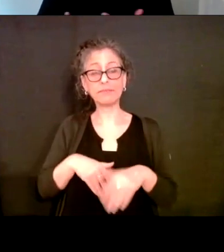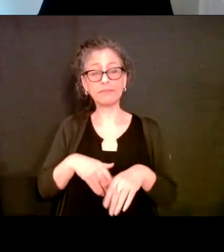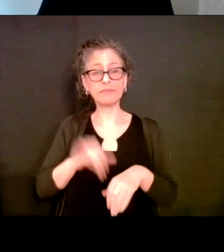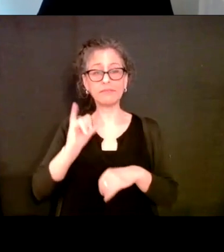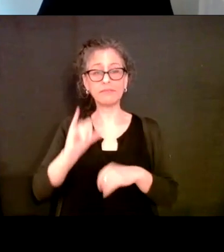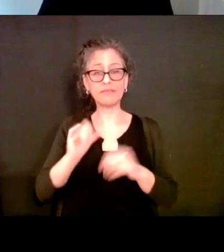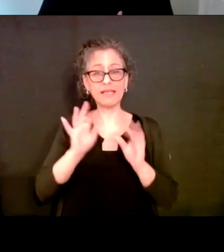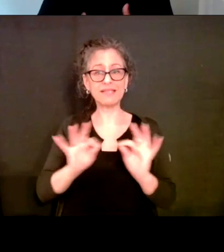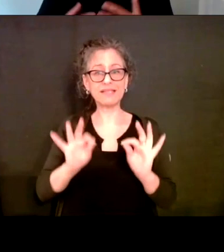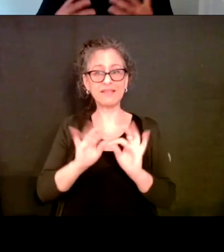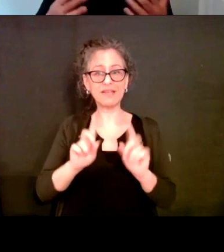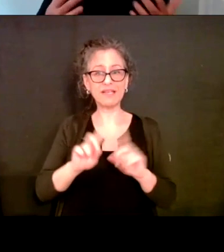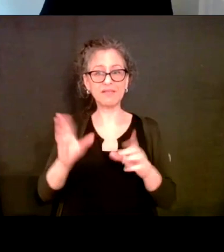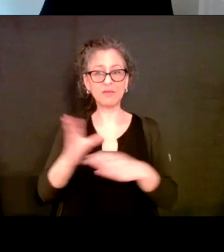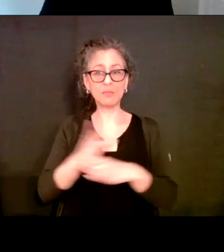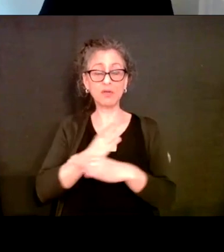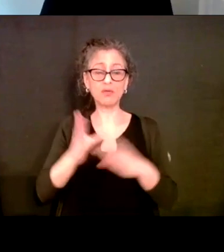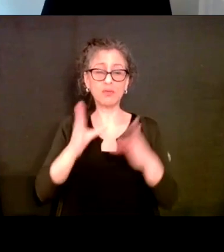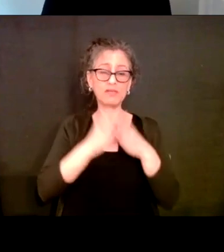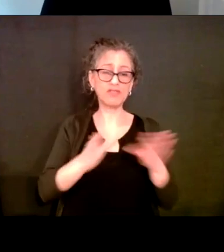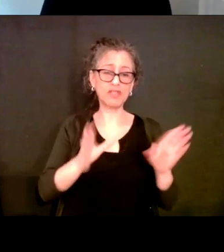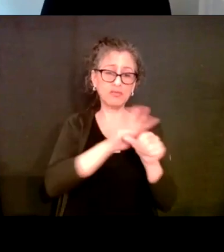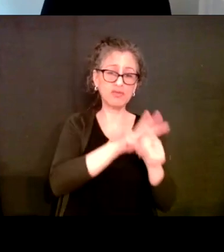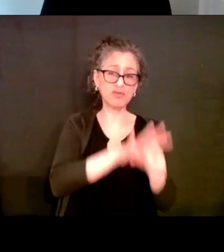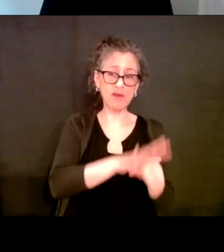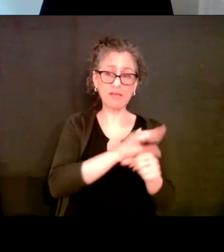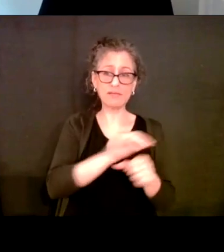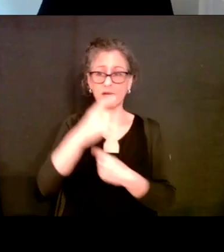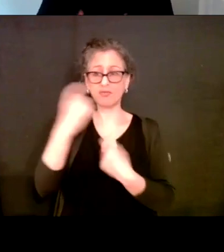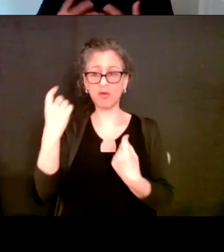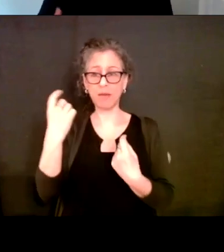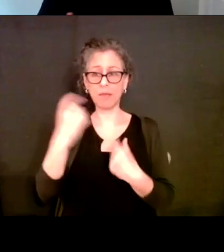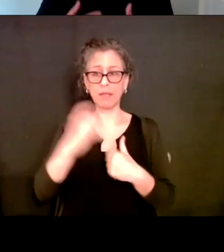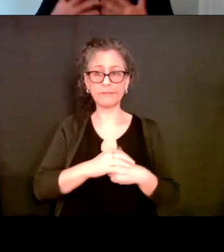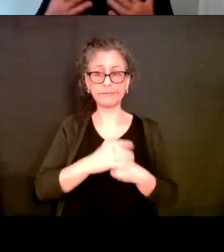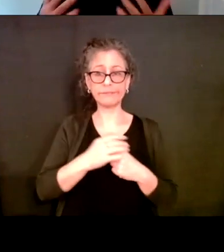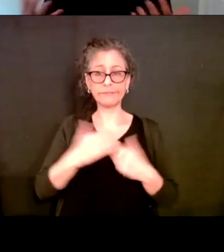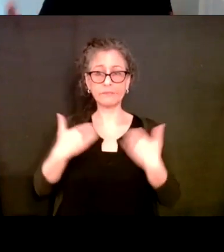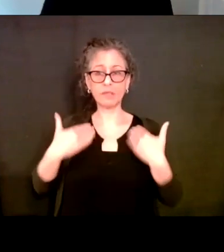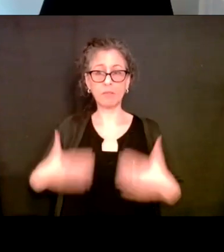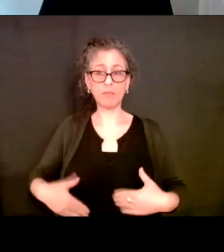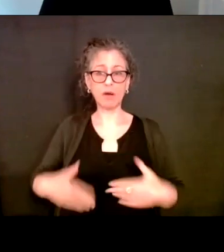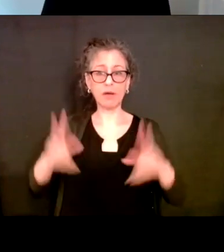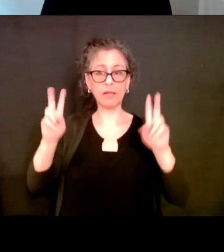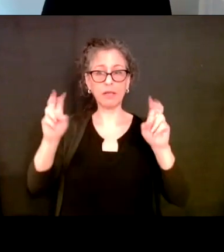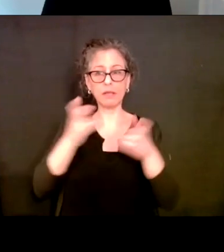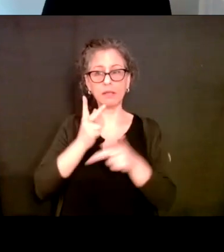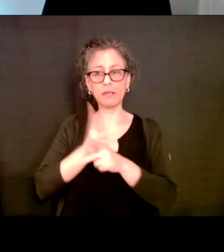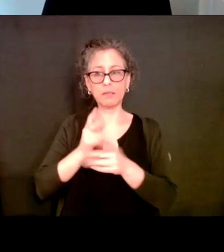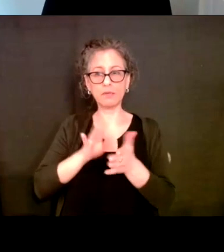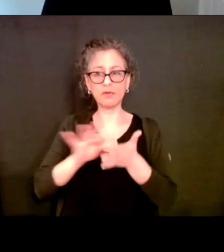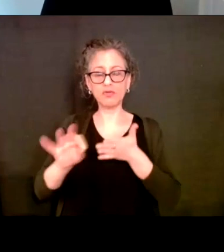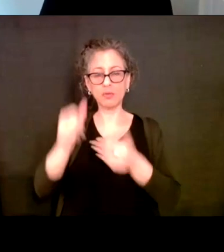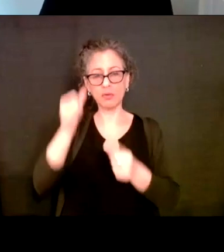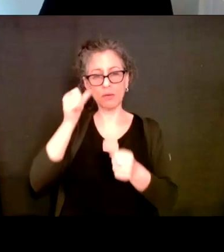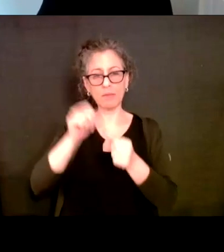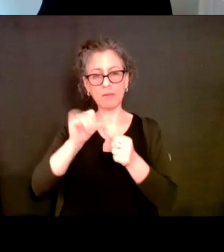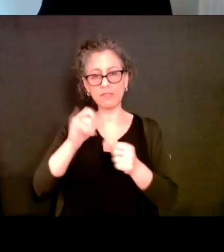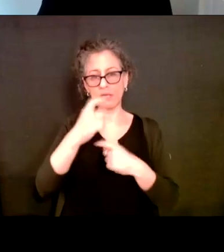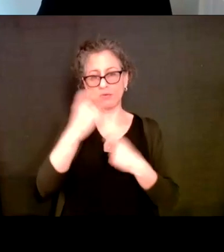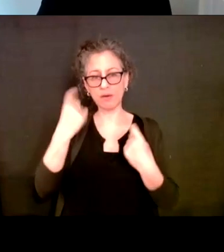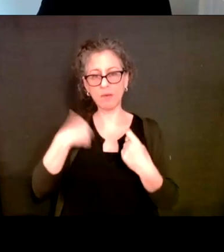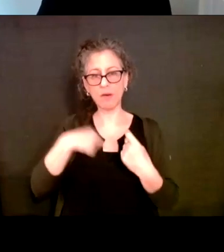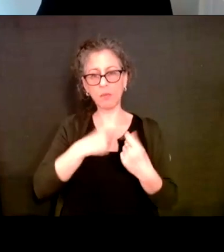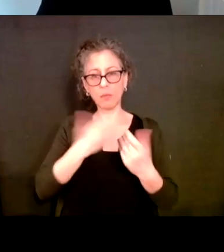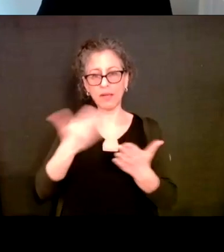significant difference between general stress and trauma, is that the body keeps the score. It remembers the trauma, and we continue